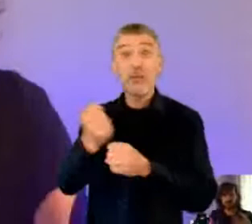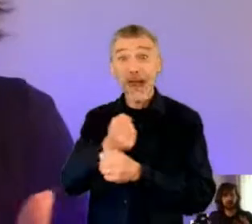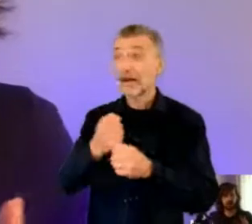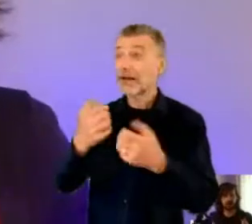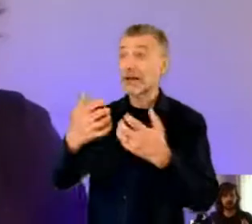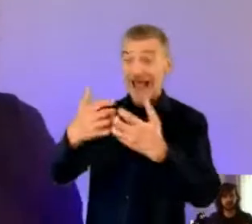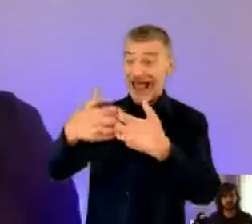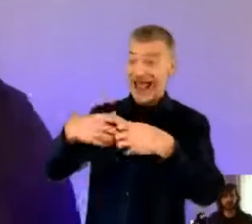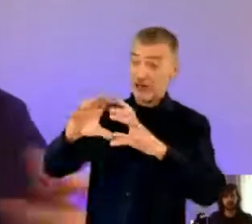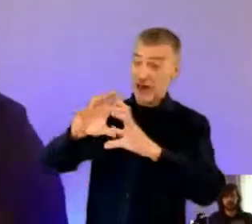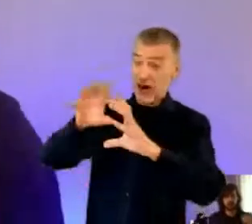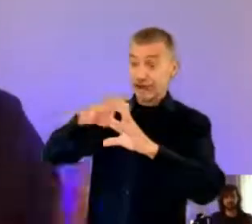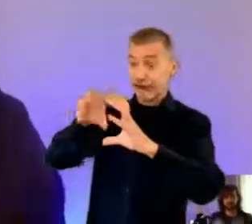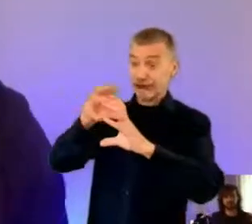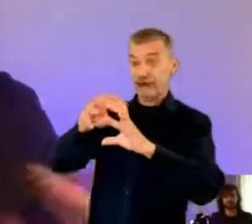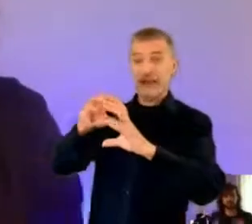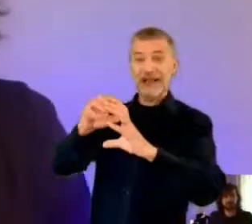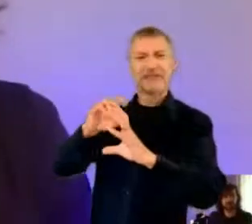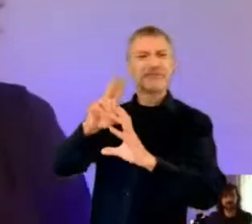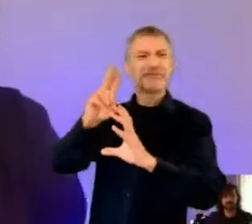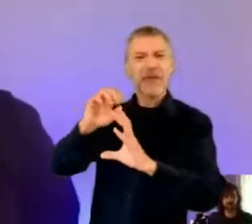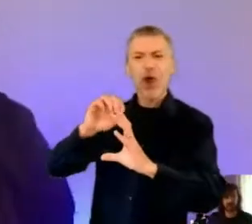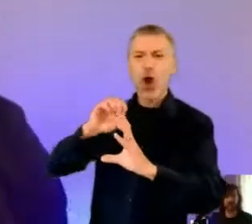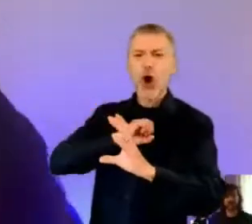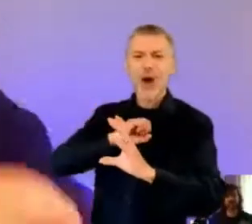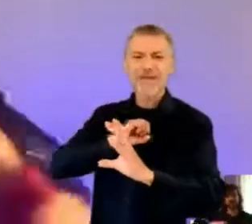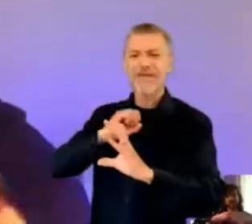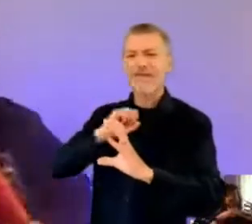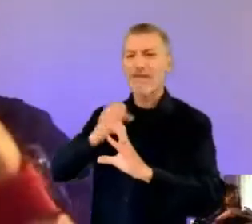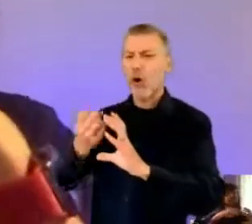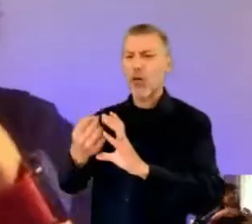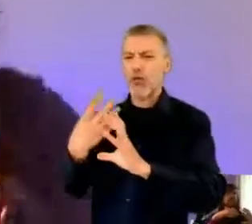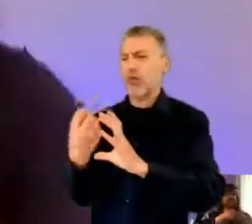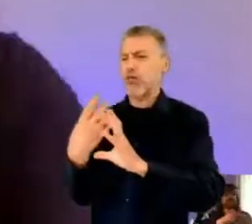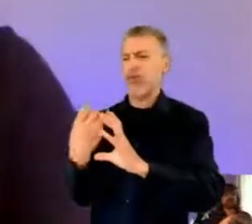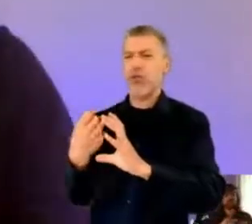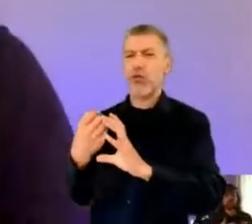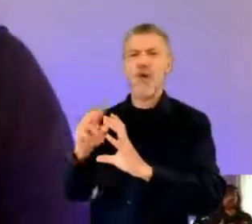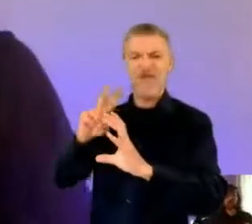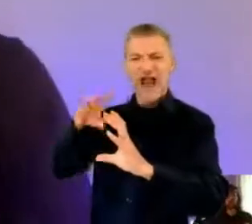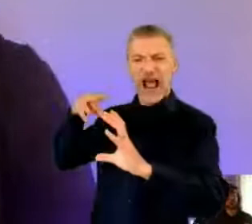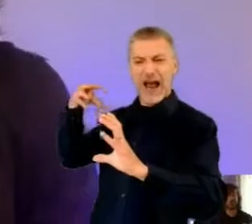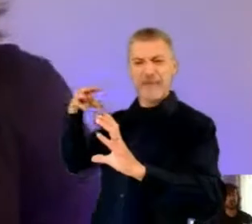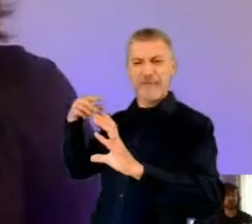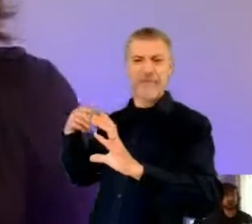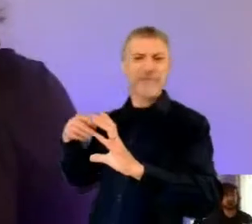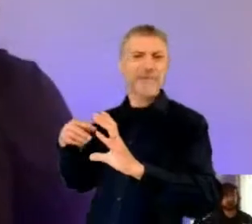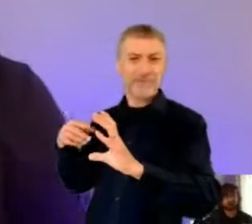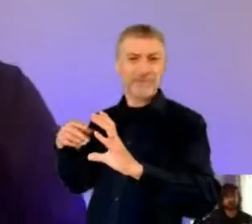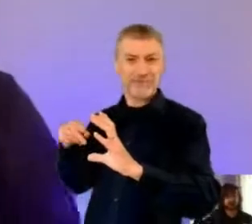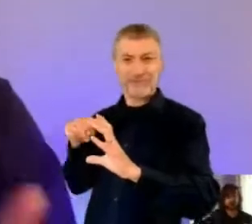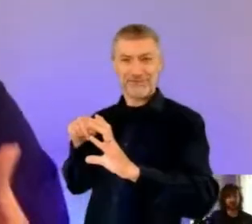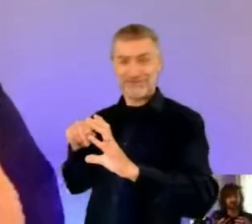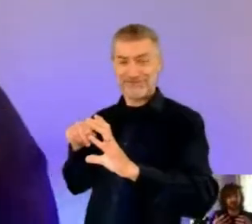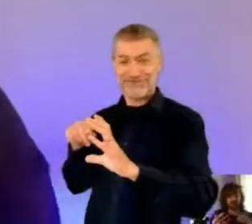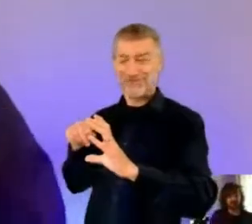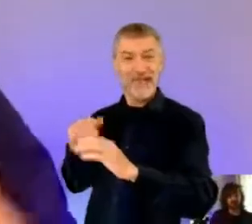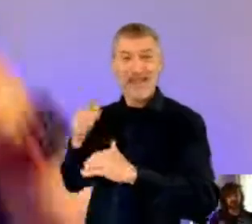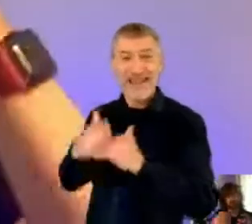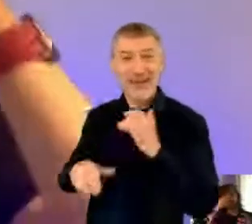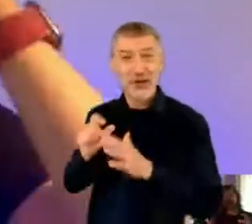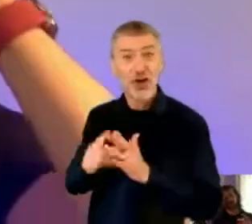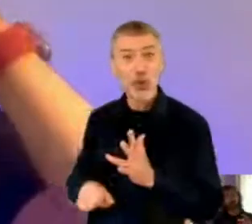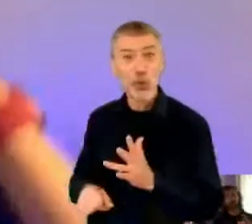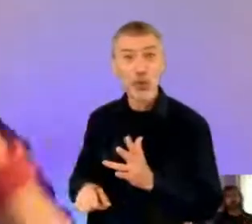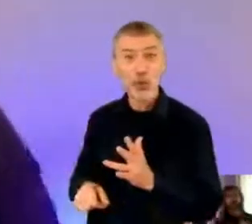basically cough or, you know, spit some flames or whatever. Essentially, they almost never do because that's our